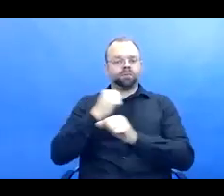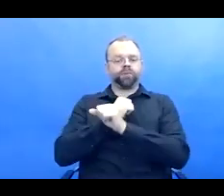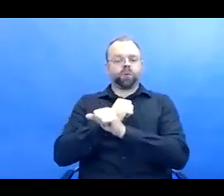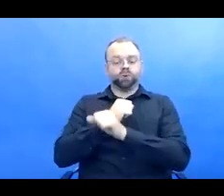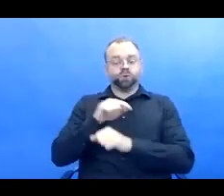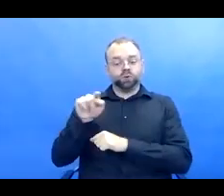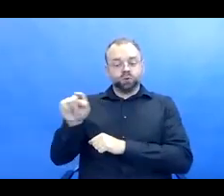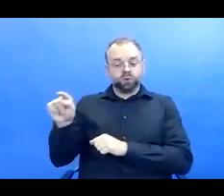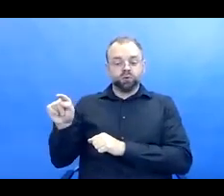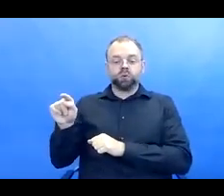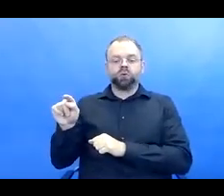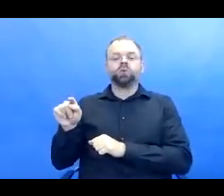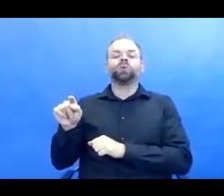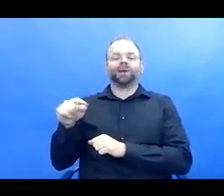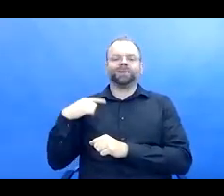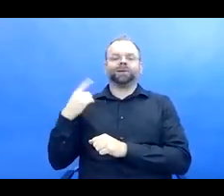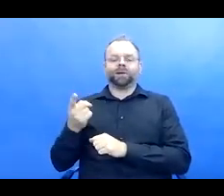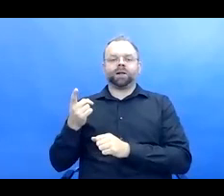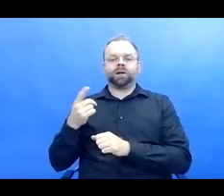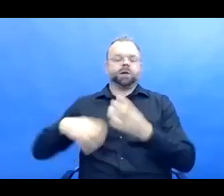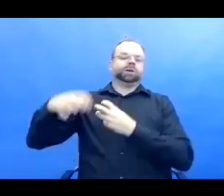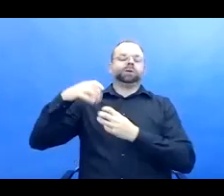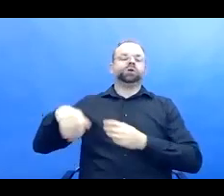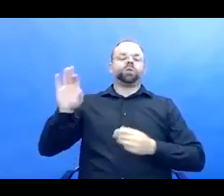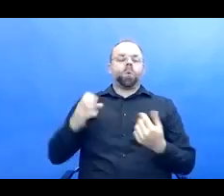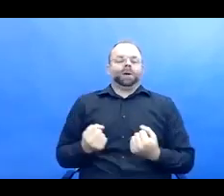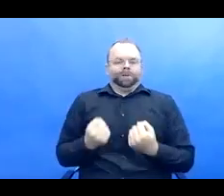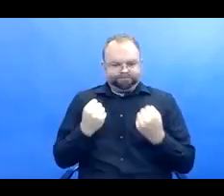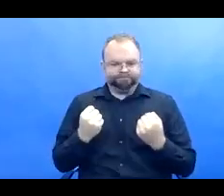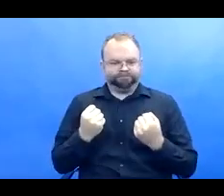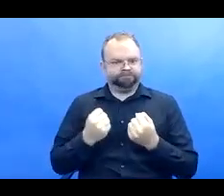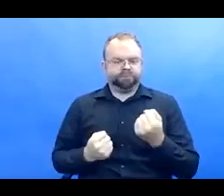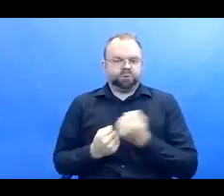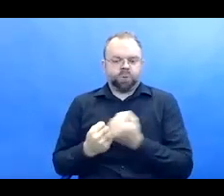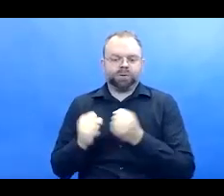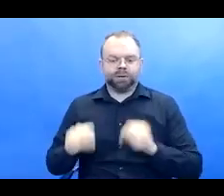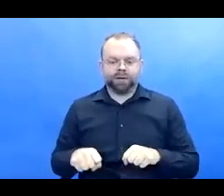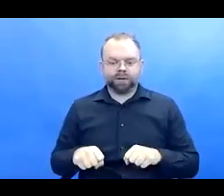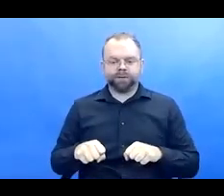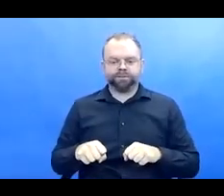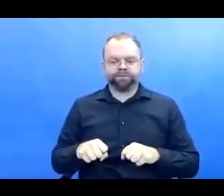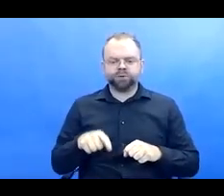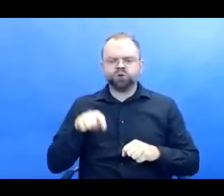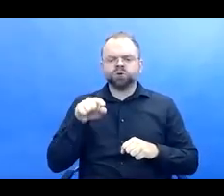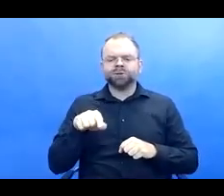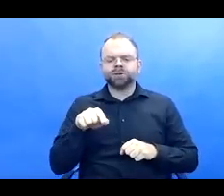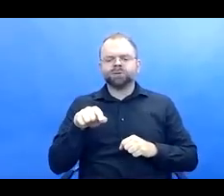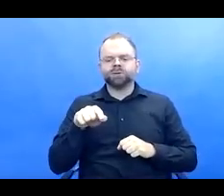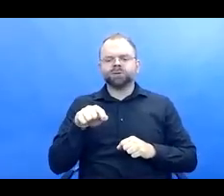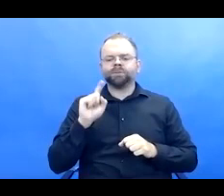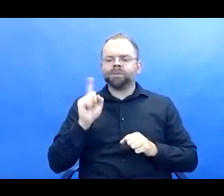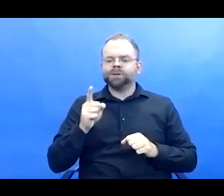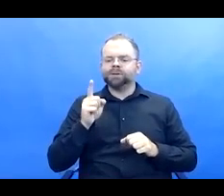support for children and adults with disabilities in combination with economic empowerment measures. And in terms of details, so